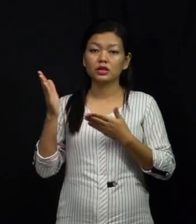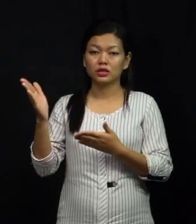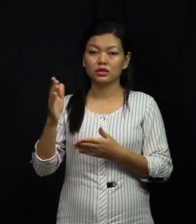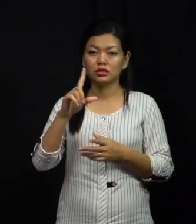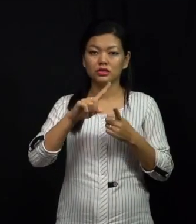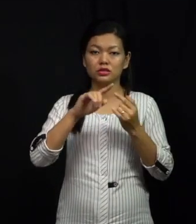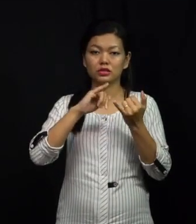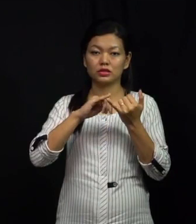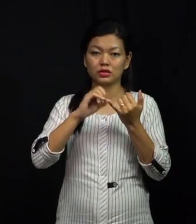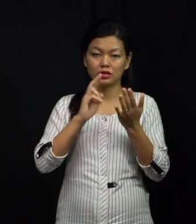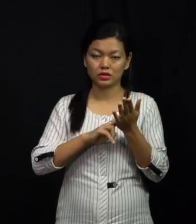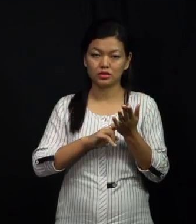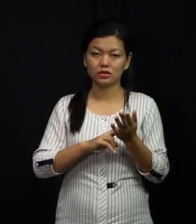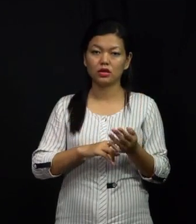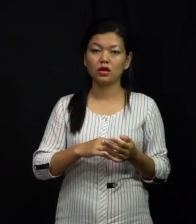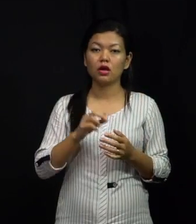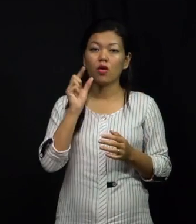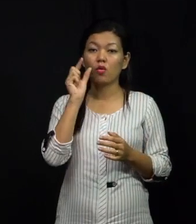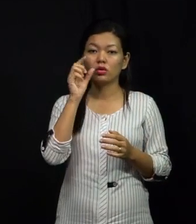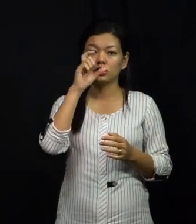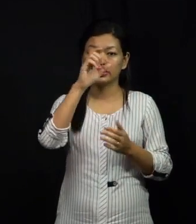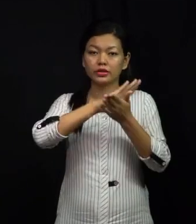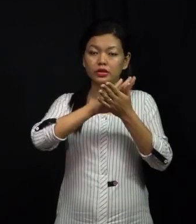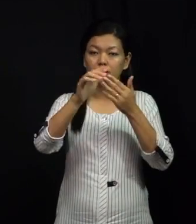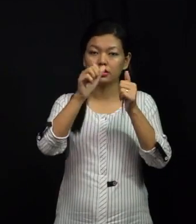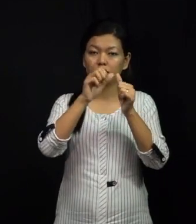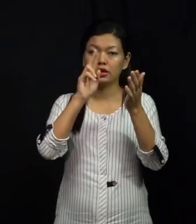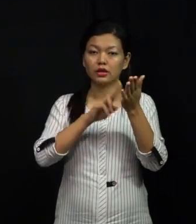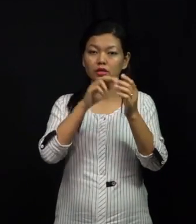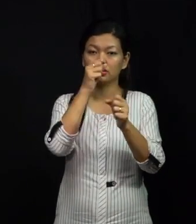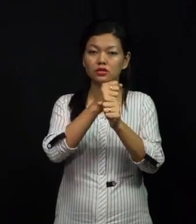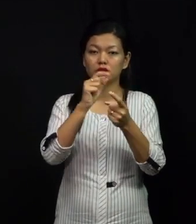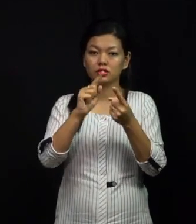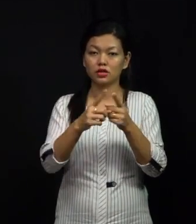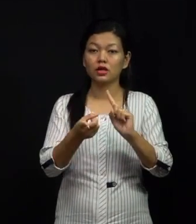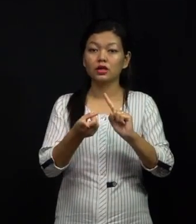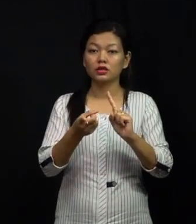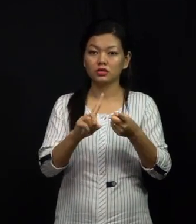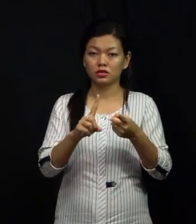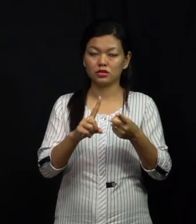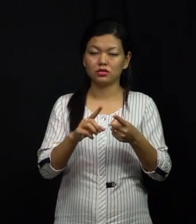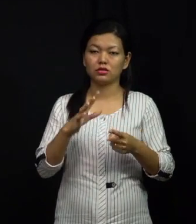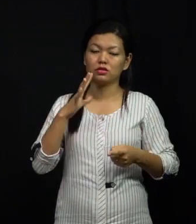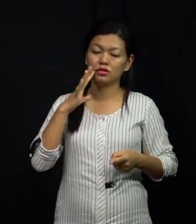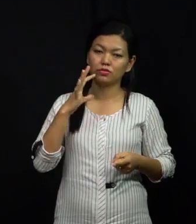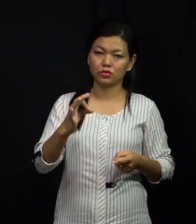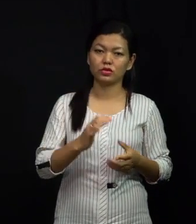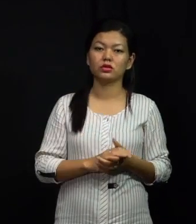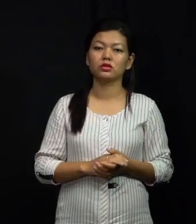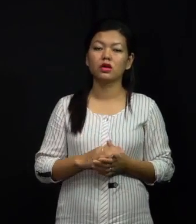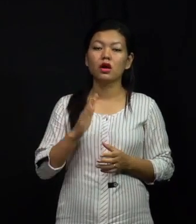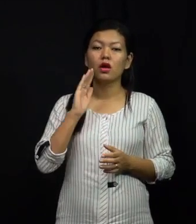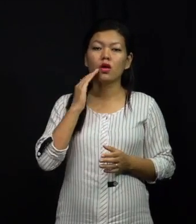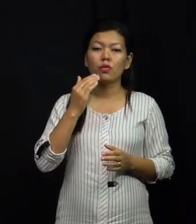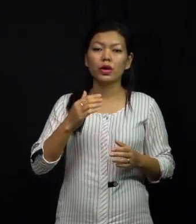the word change is very important. When there is growth taking place in your body, or when there is development taking place in